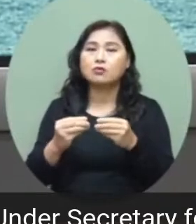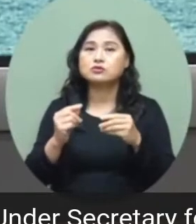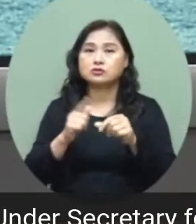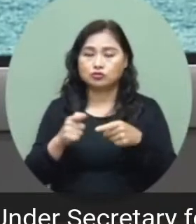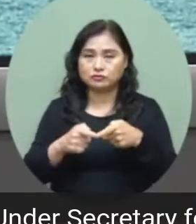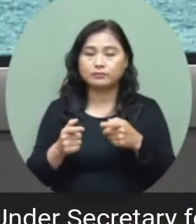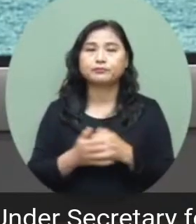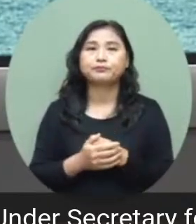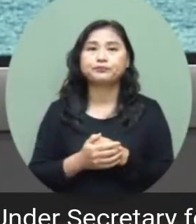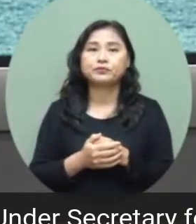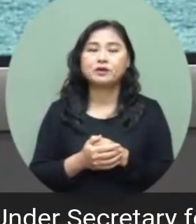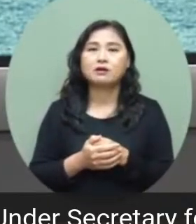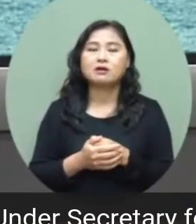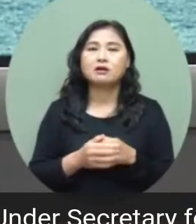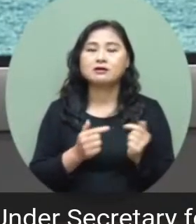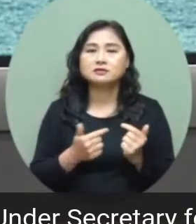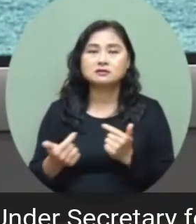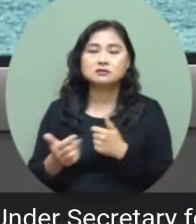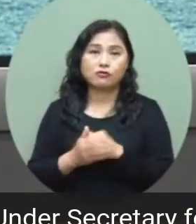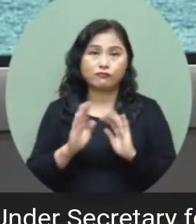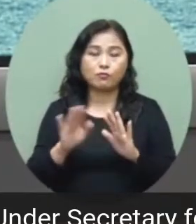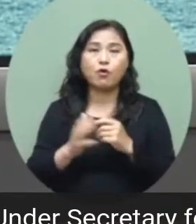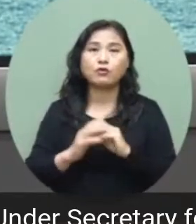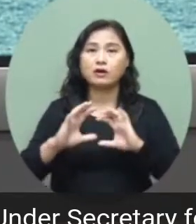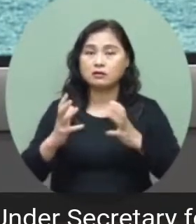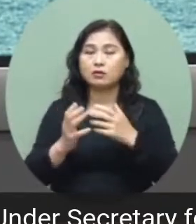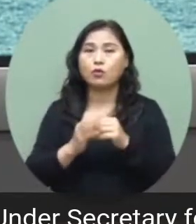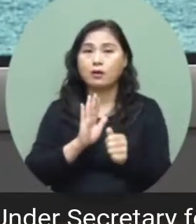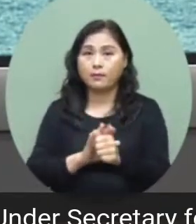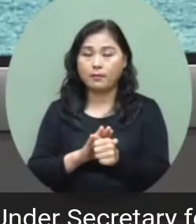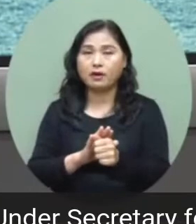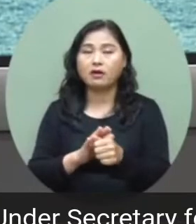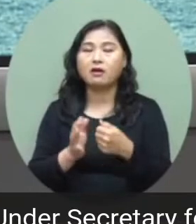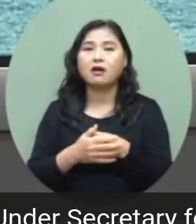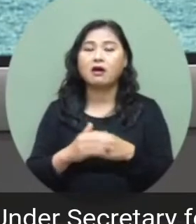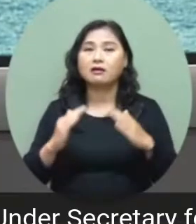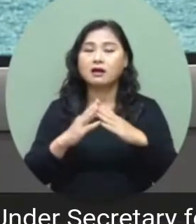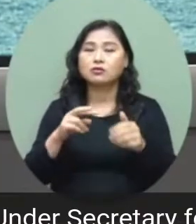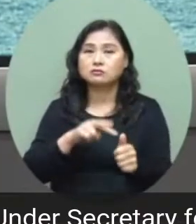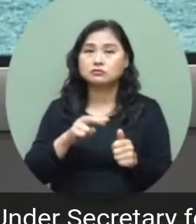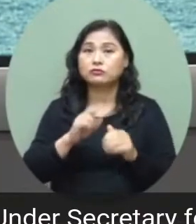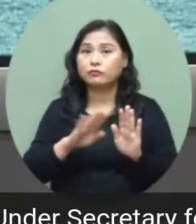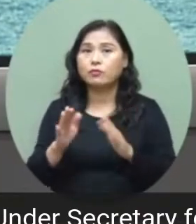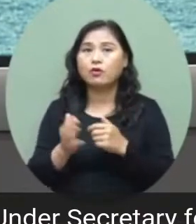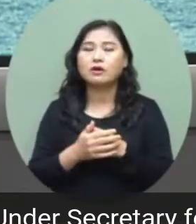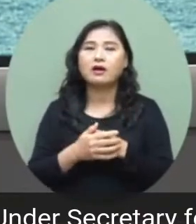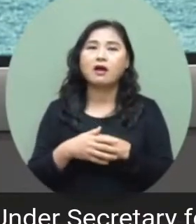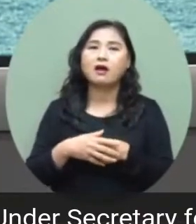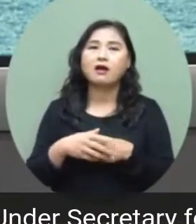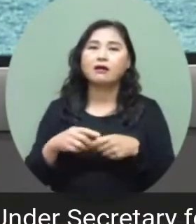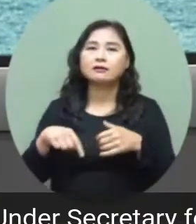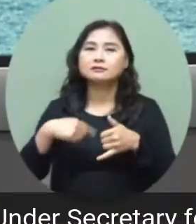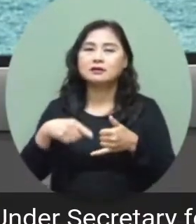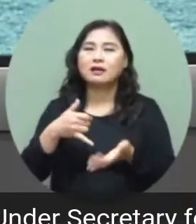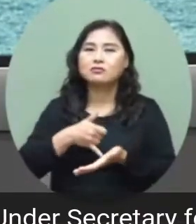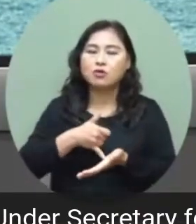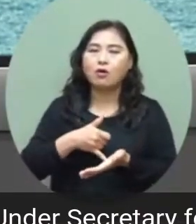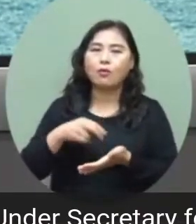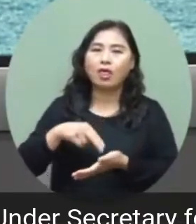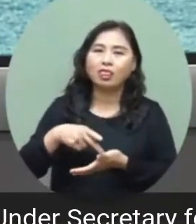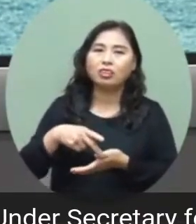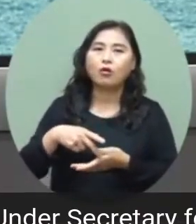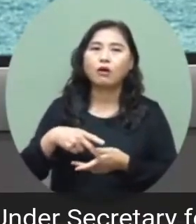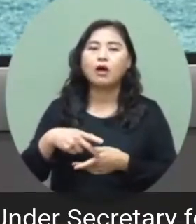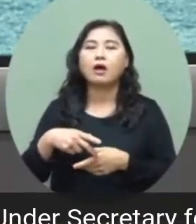training and research centers run by the Hospital Authority, NGOs, and local universities. In relation to frail